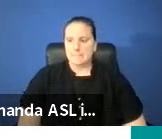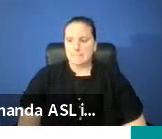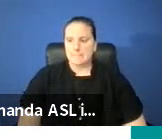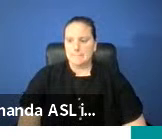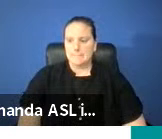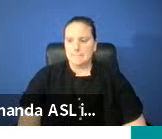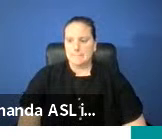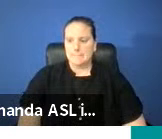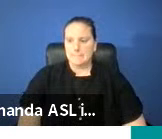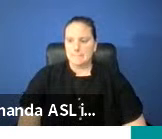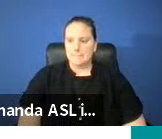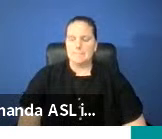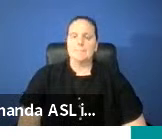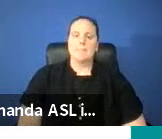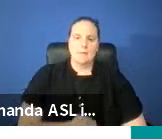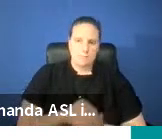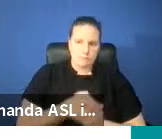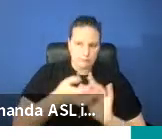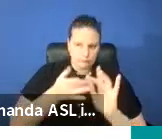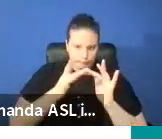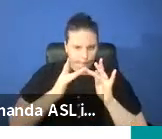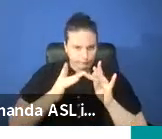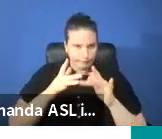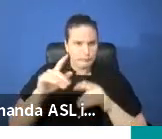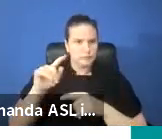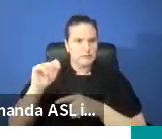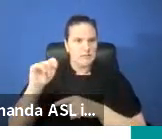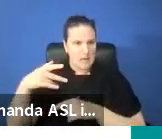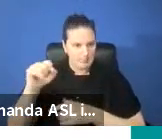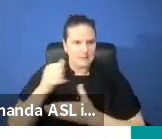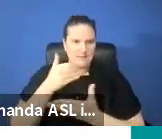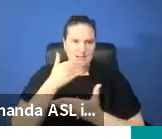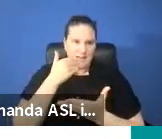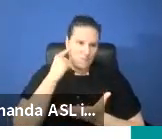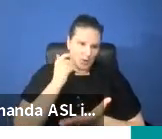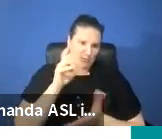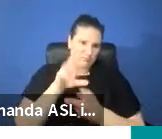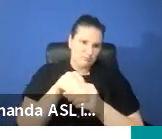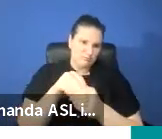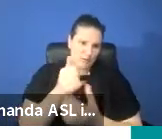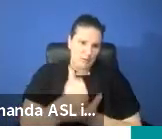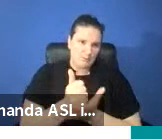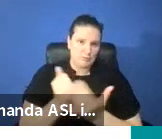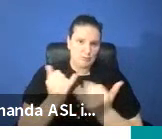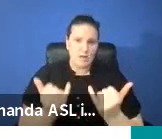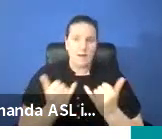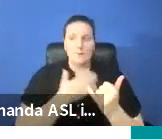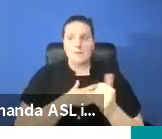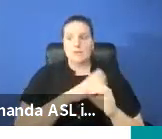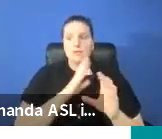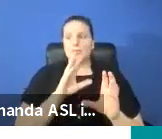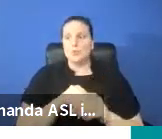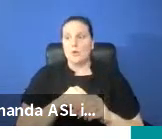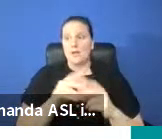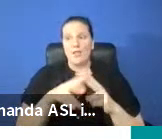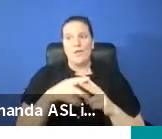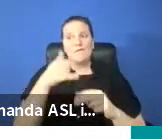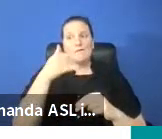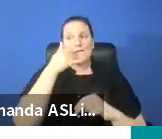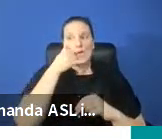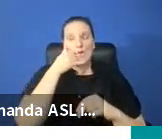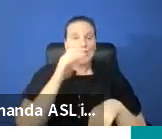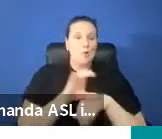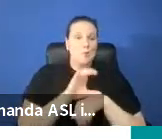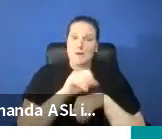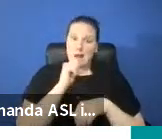Webinar participation tips. Thank you for joining us today. Please join audio by either phone or computer,